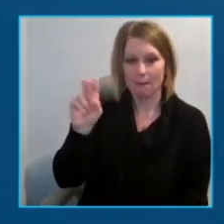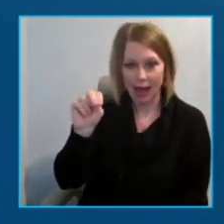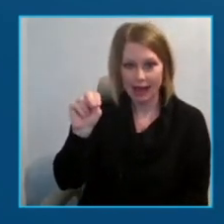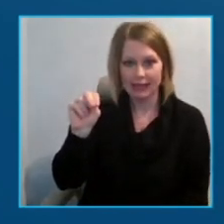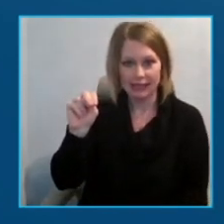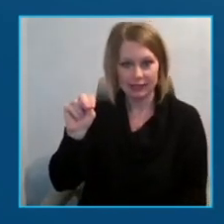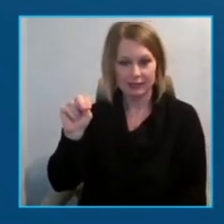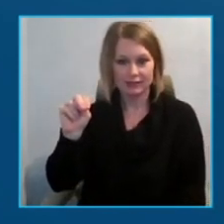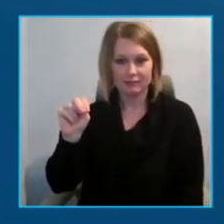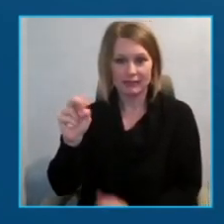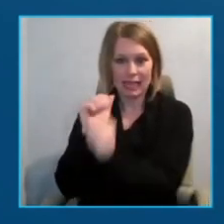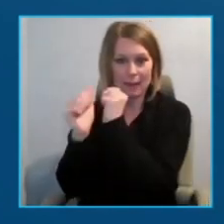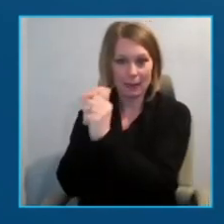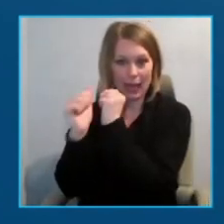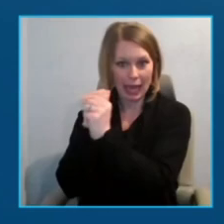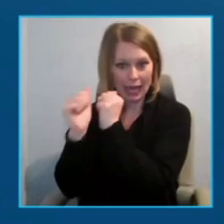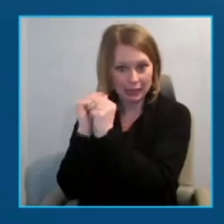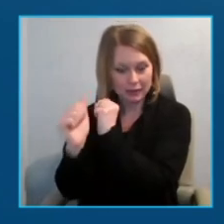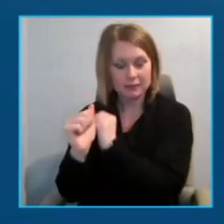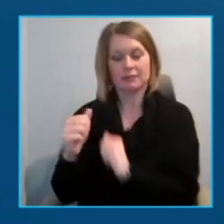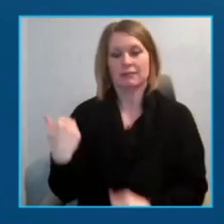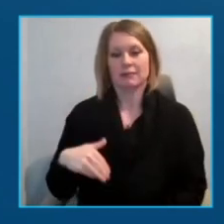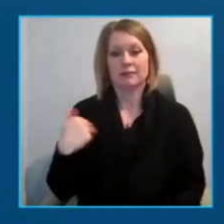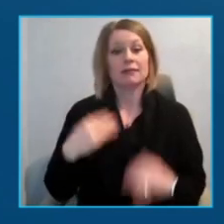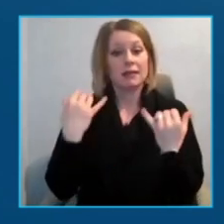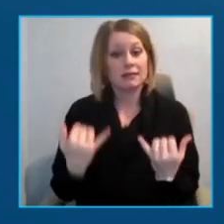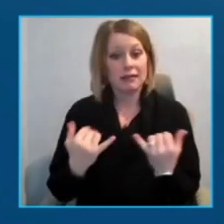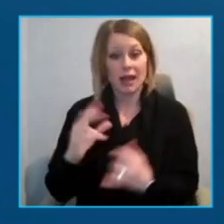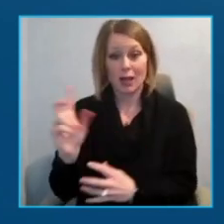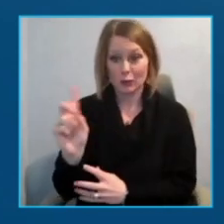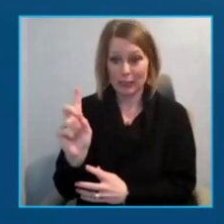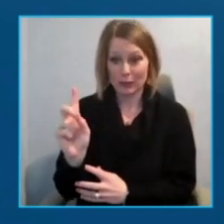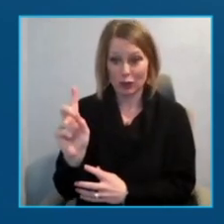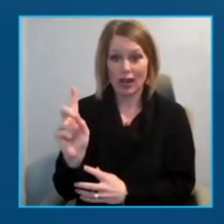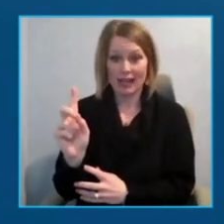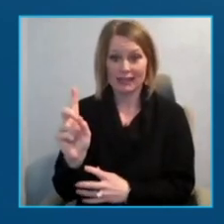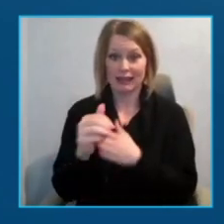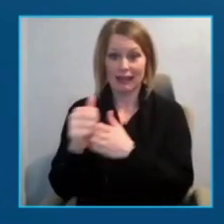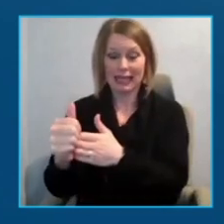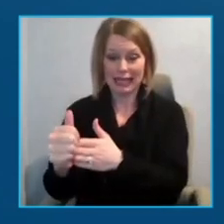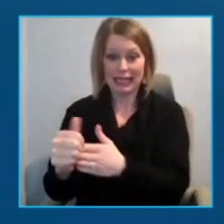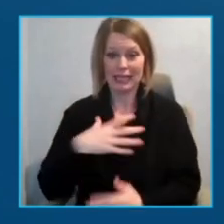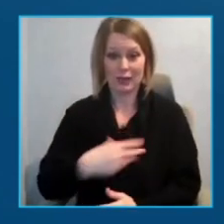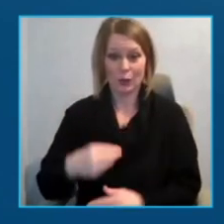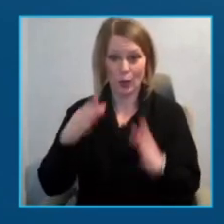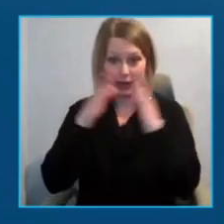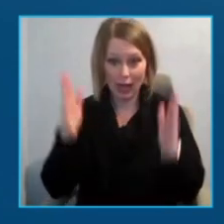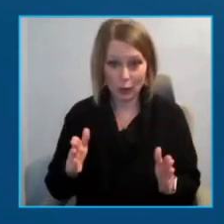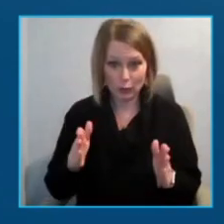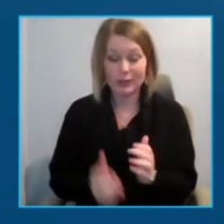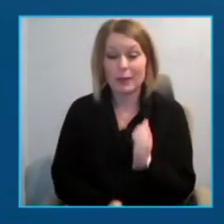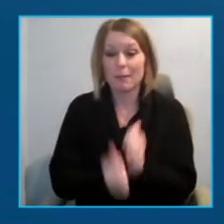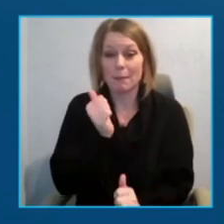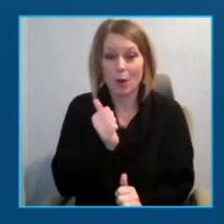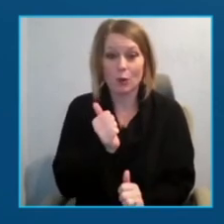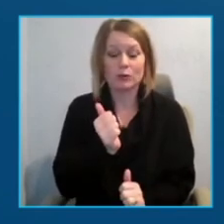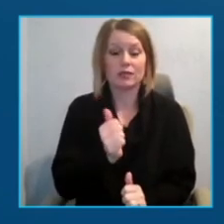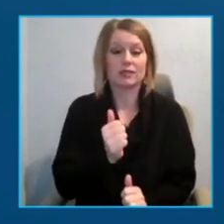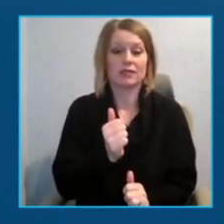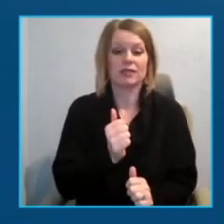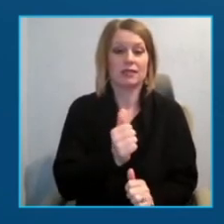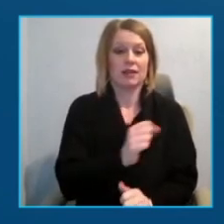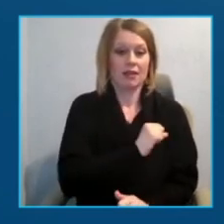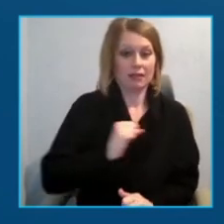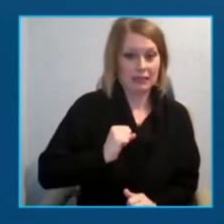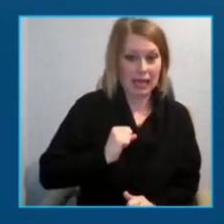way. Democrats now have the White House and majorities in the House and Senate, and in many ways,